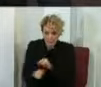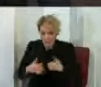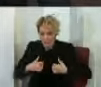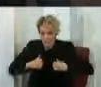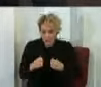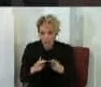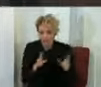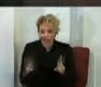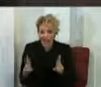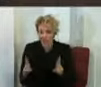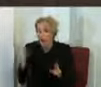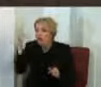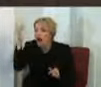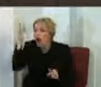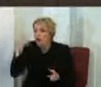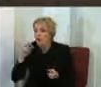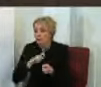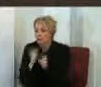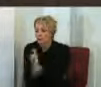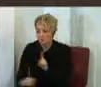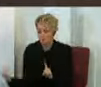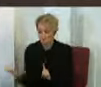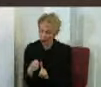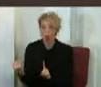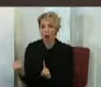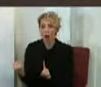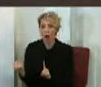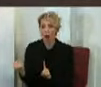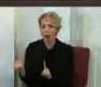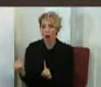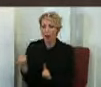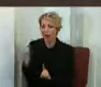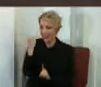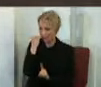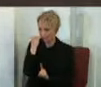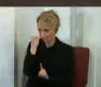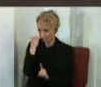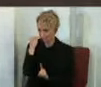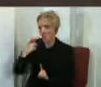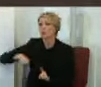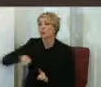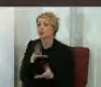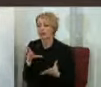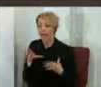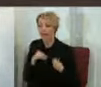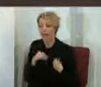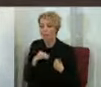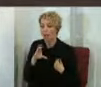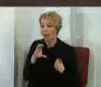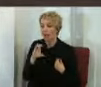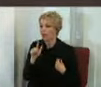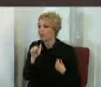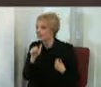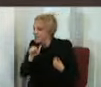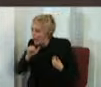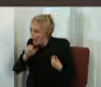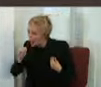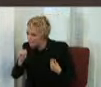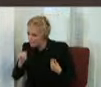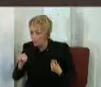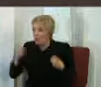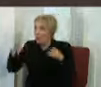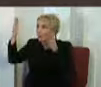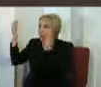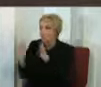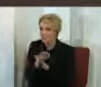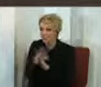because transformation comes when we claim the presence of God in our lives. I sometimes